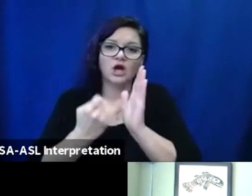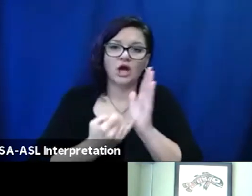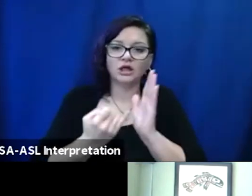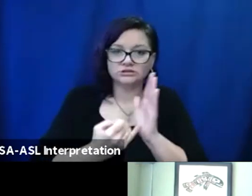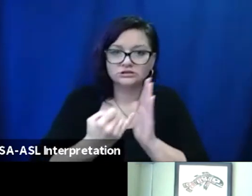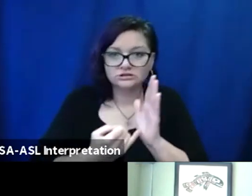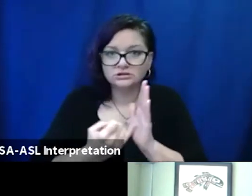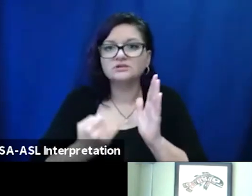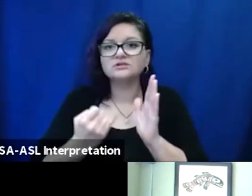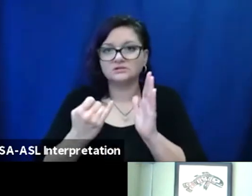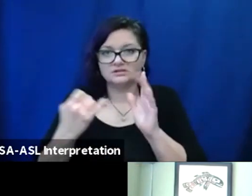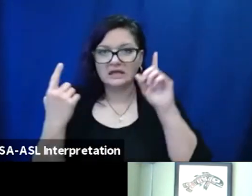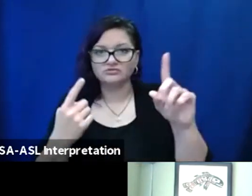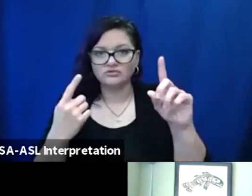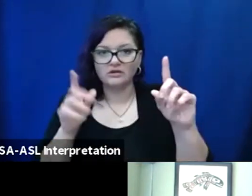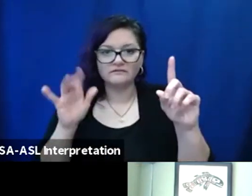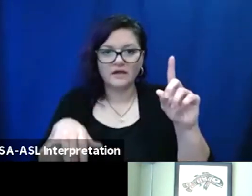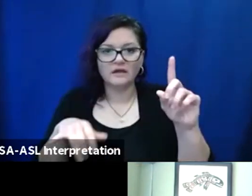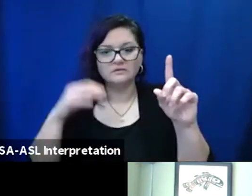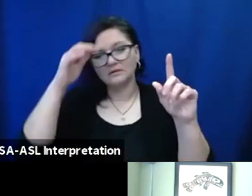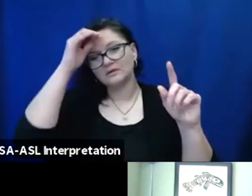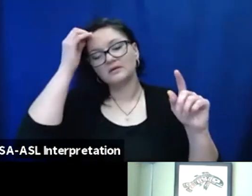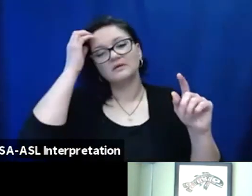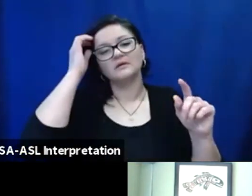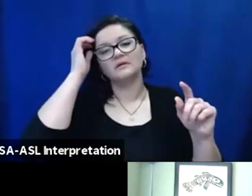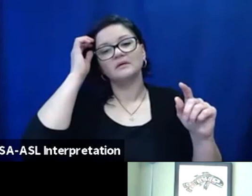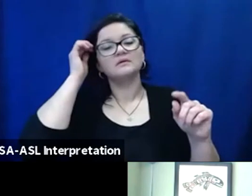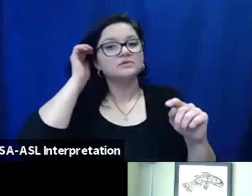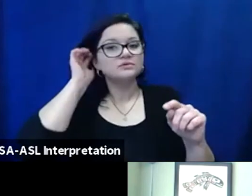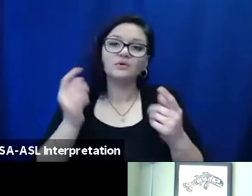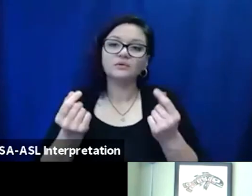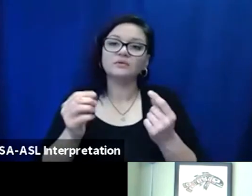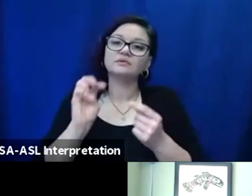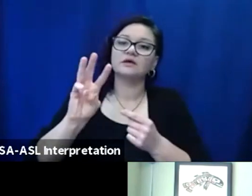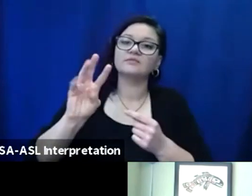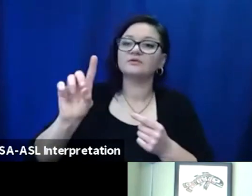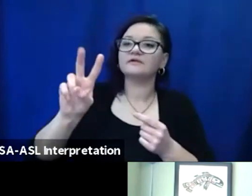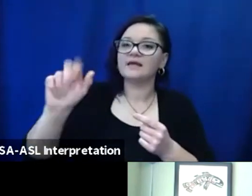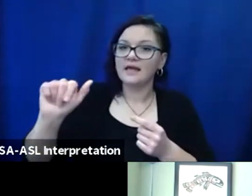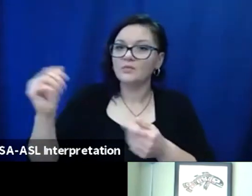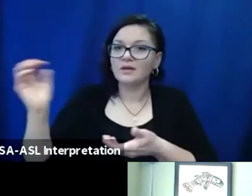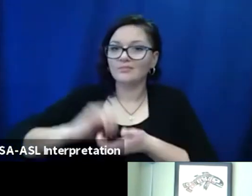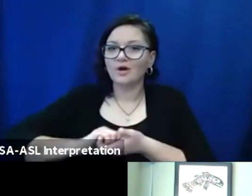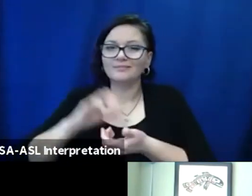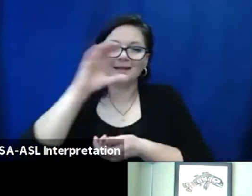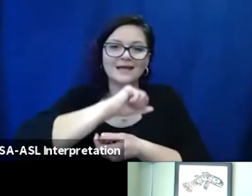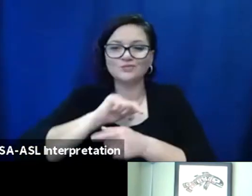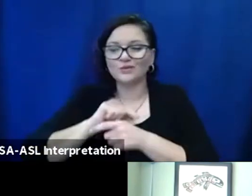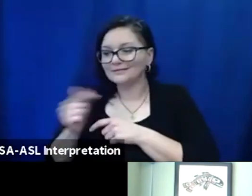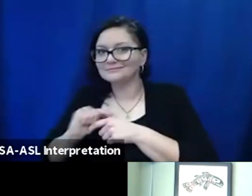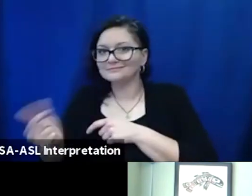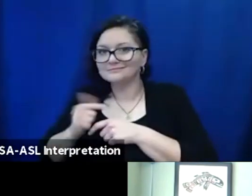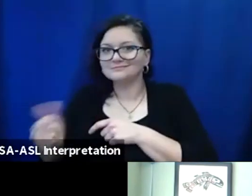And what we are doing is we've partnered with the WDVA. I guess maybe we're tag teaming on the